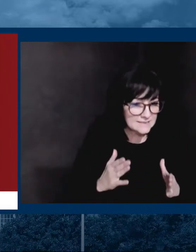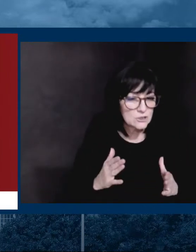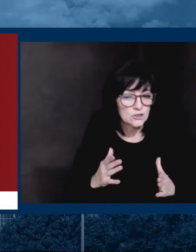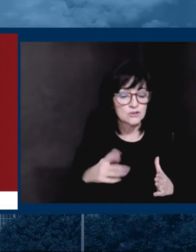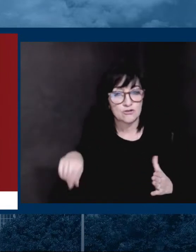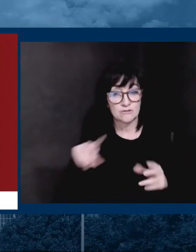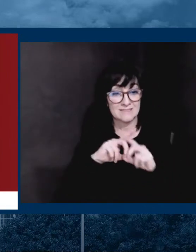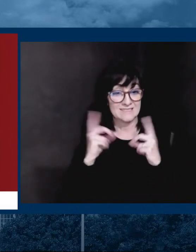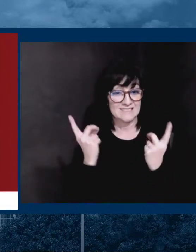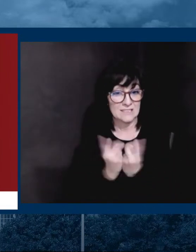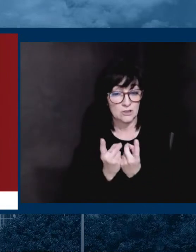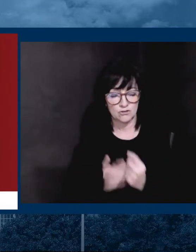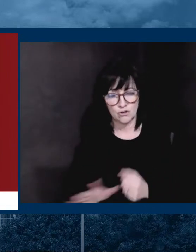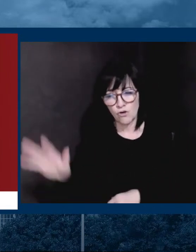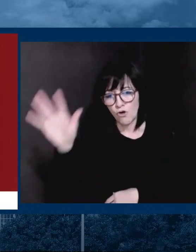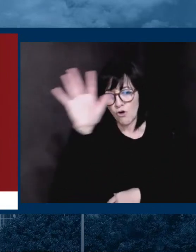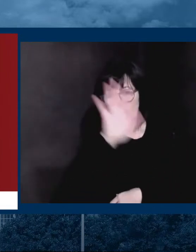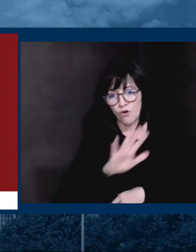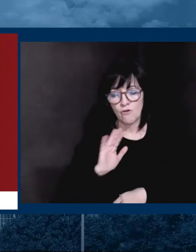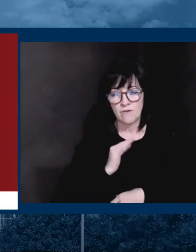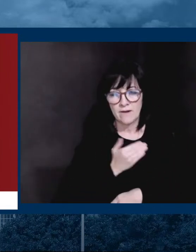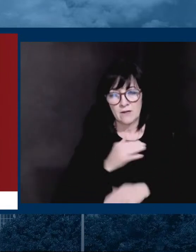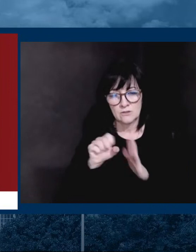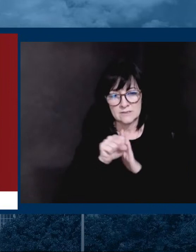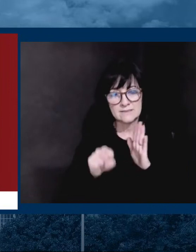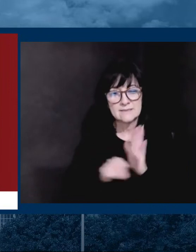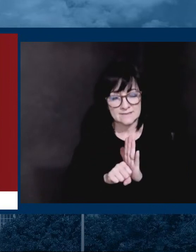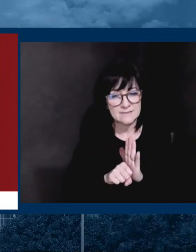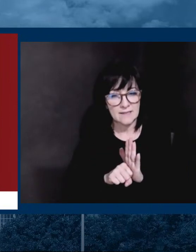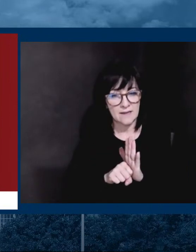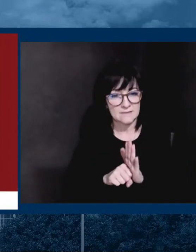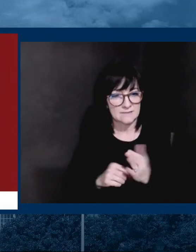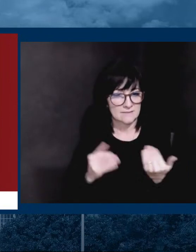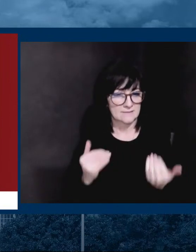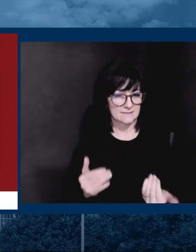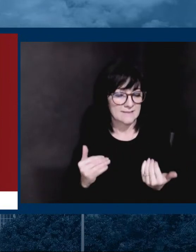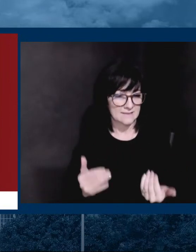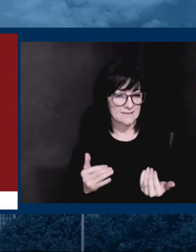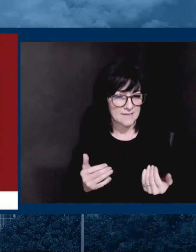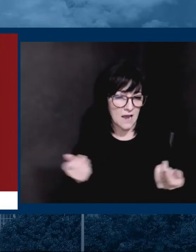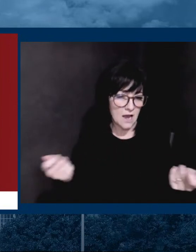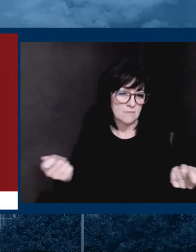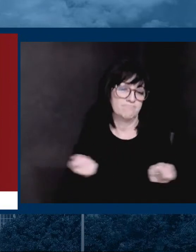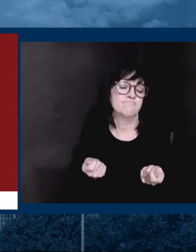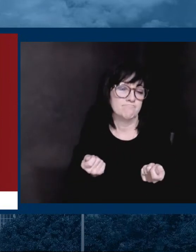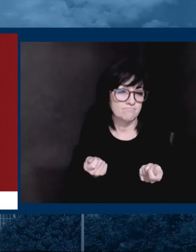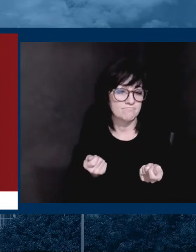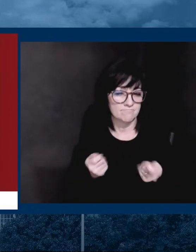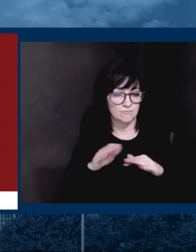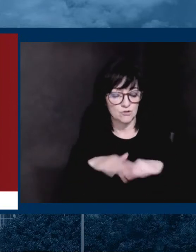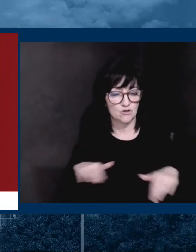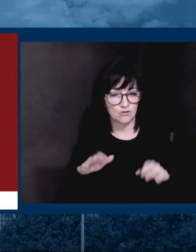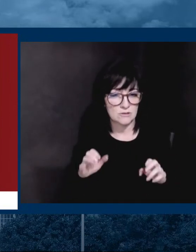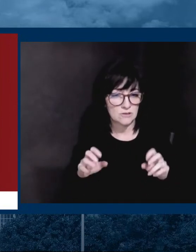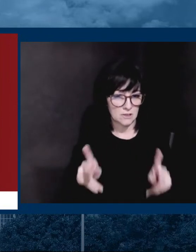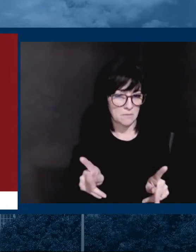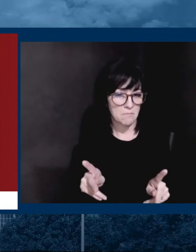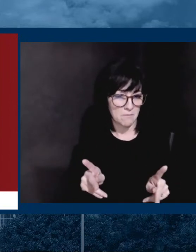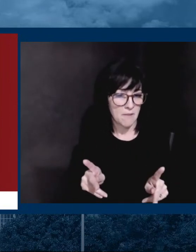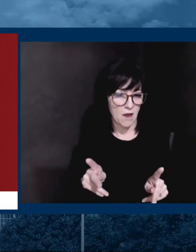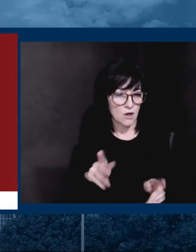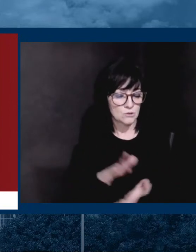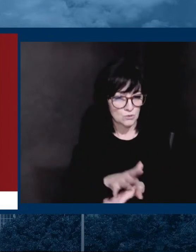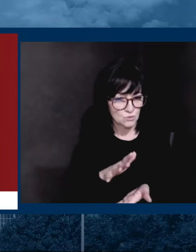down our state as we bring children back into school. I've already heard anecdotally from parents about how excited